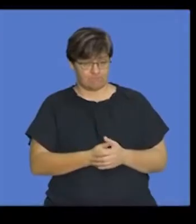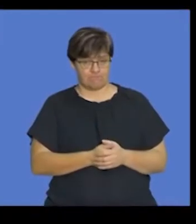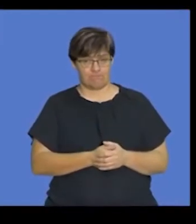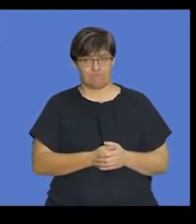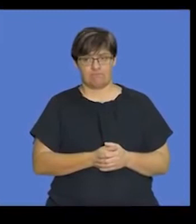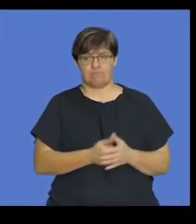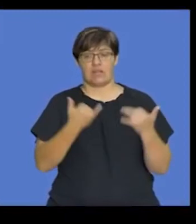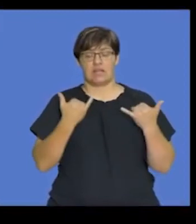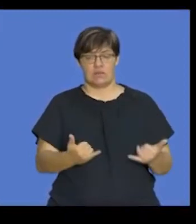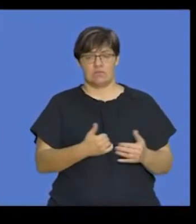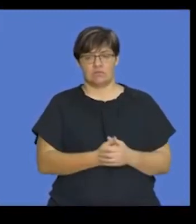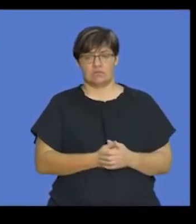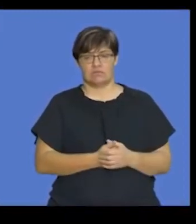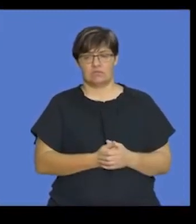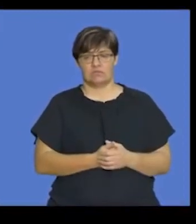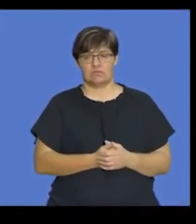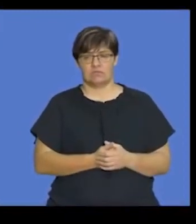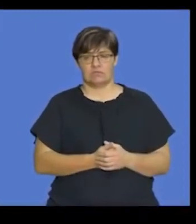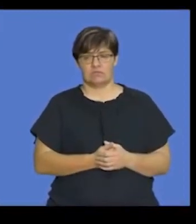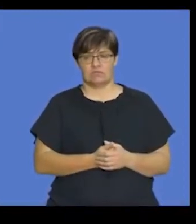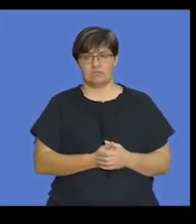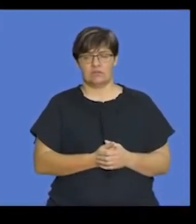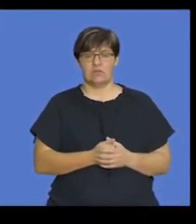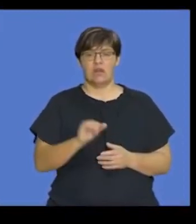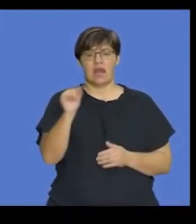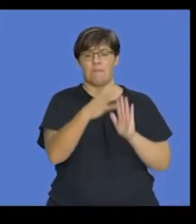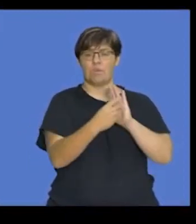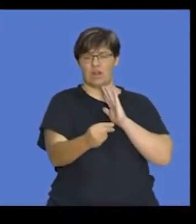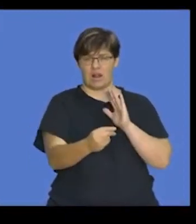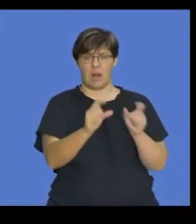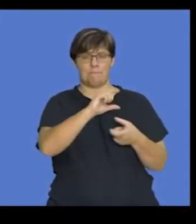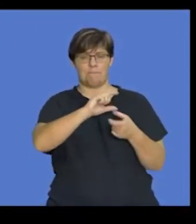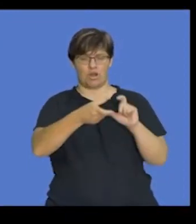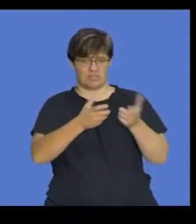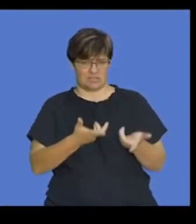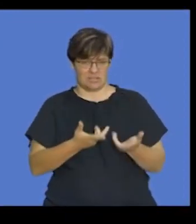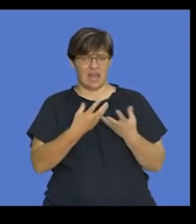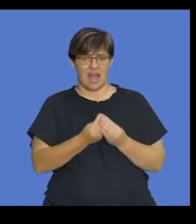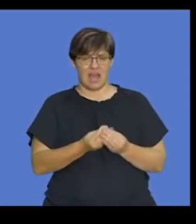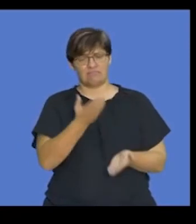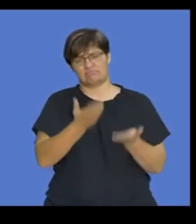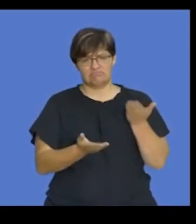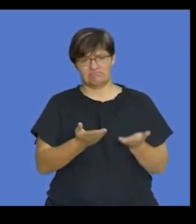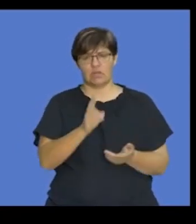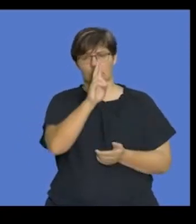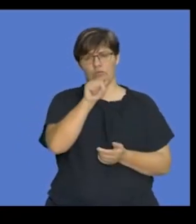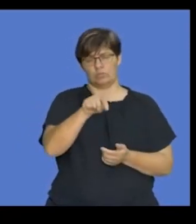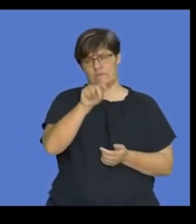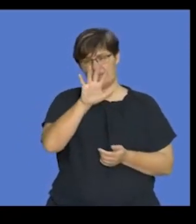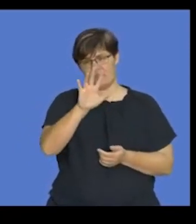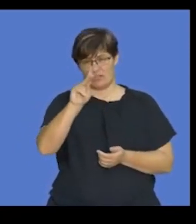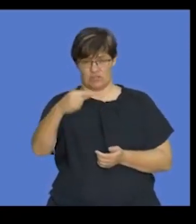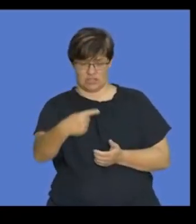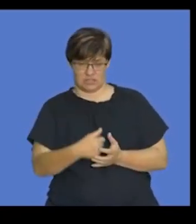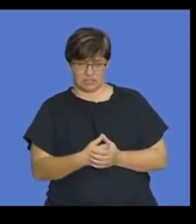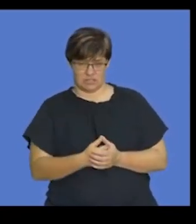Now, a model car and some blocks together have a mass of 2.5 kilograms, are